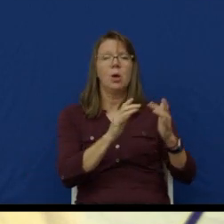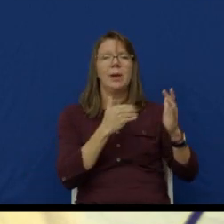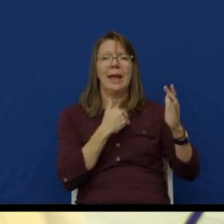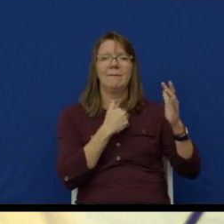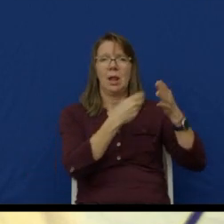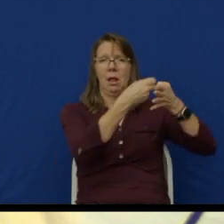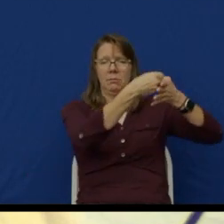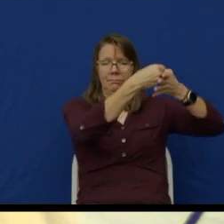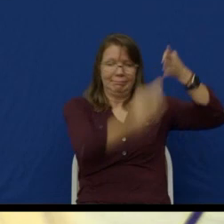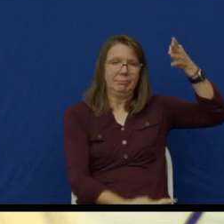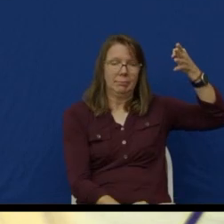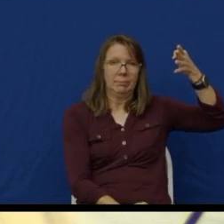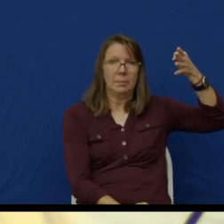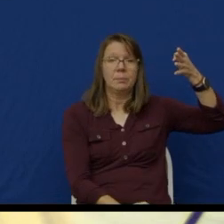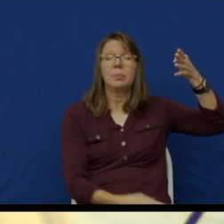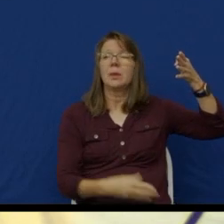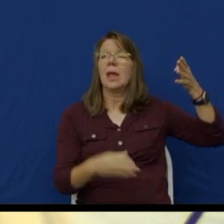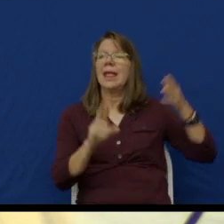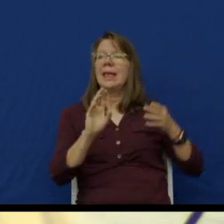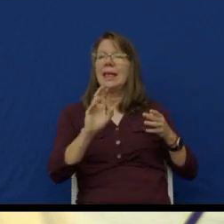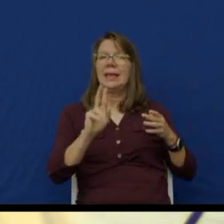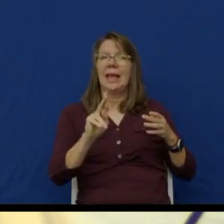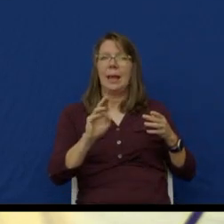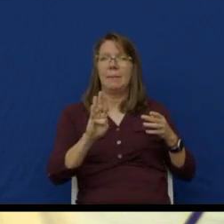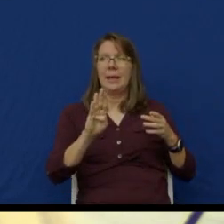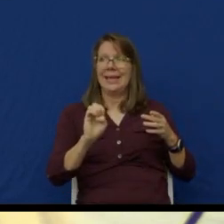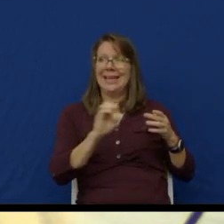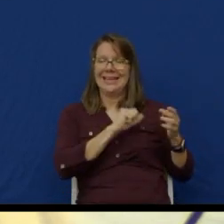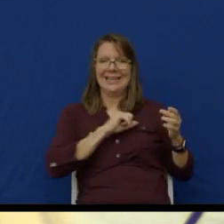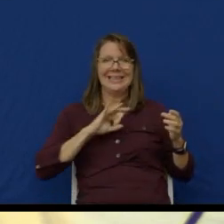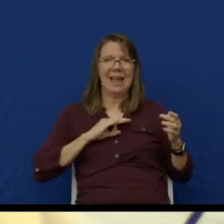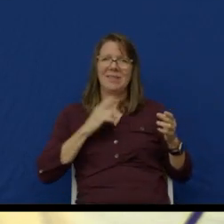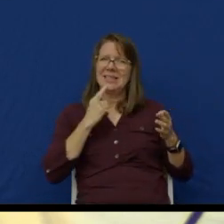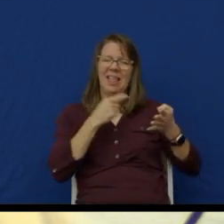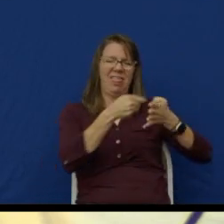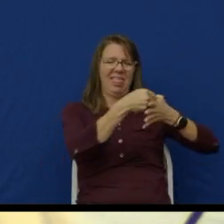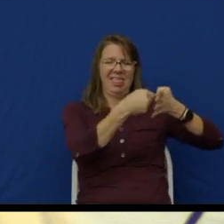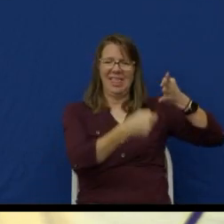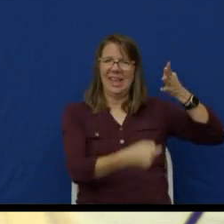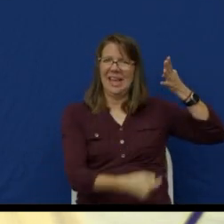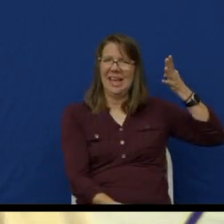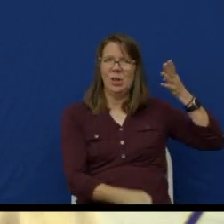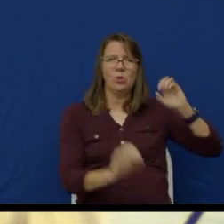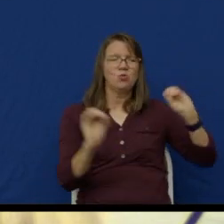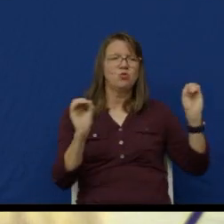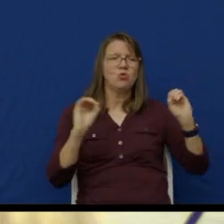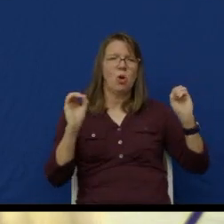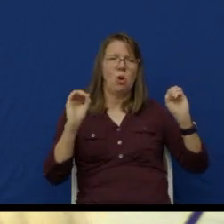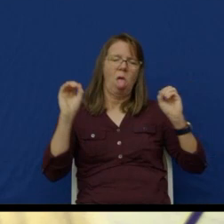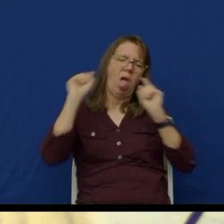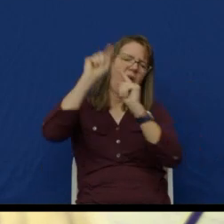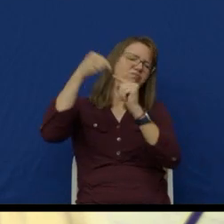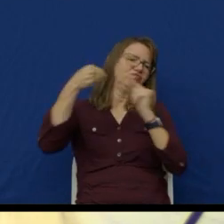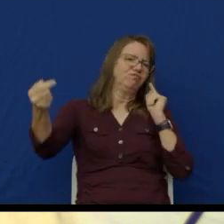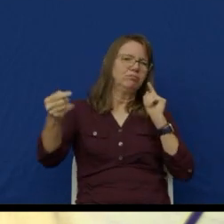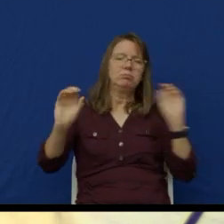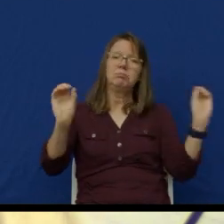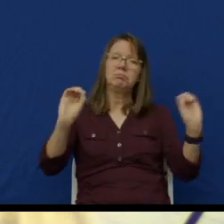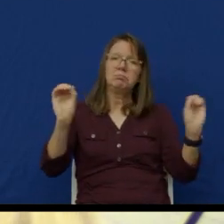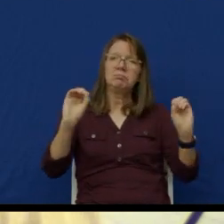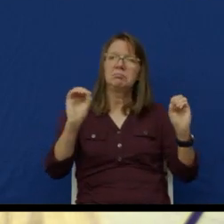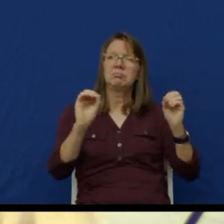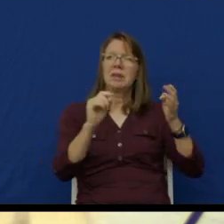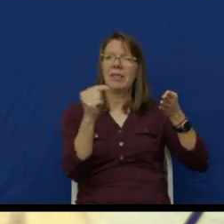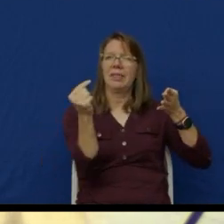these items as those that are non-controversial and routine in nature. The consent agenda